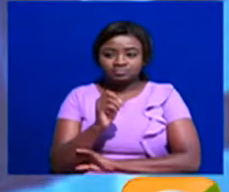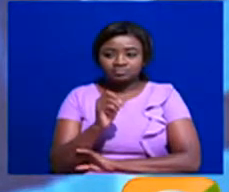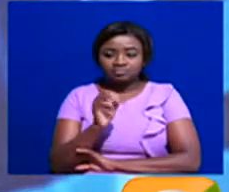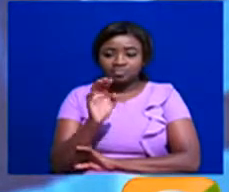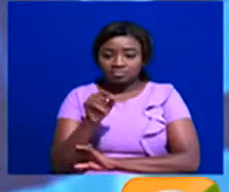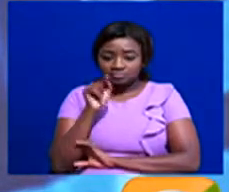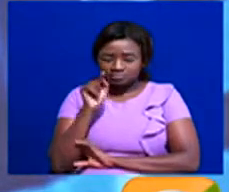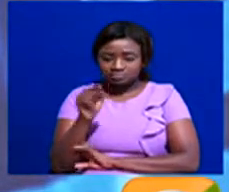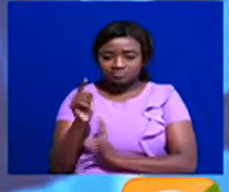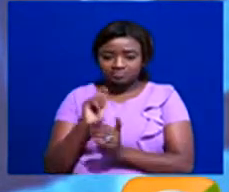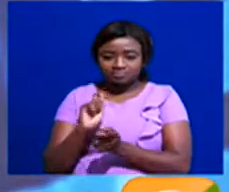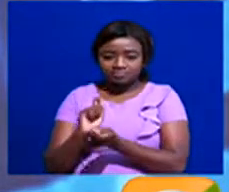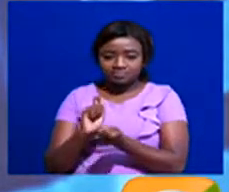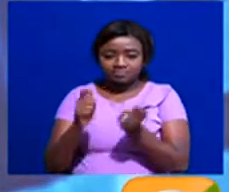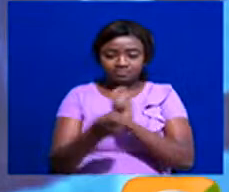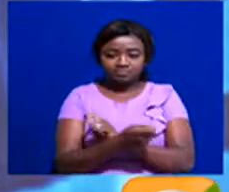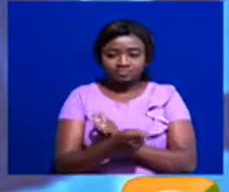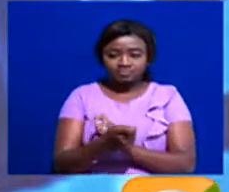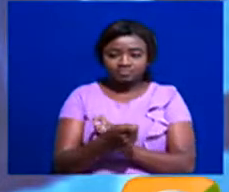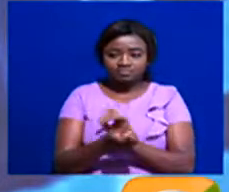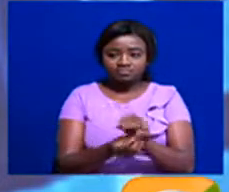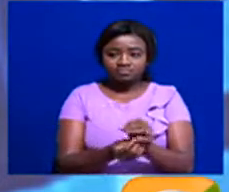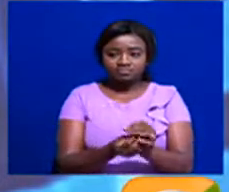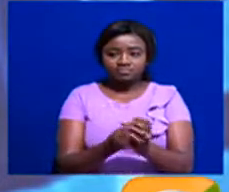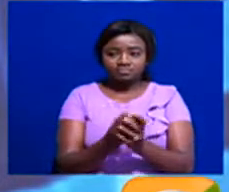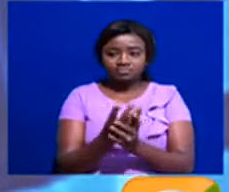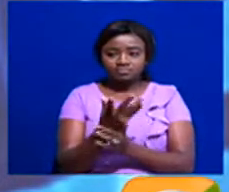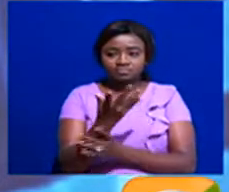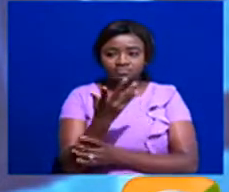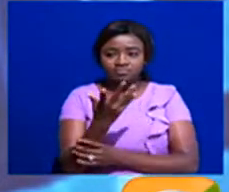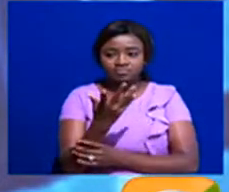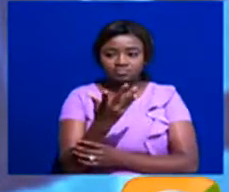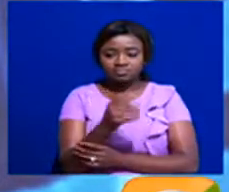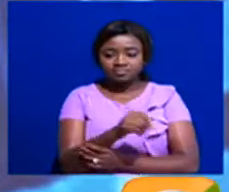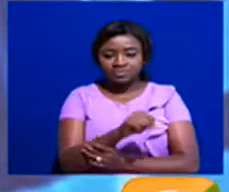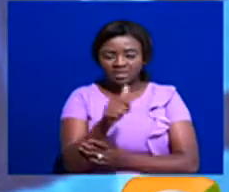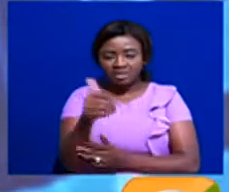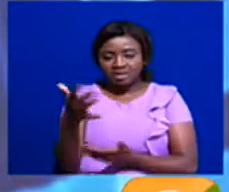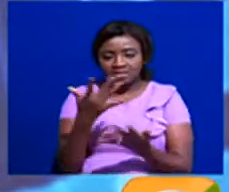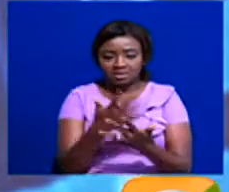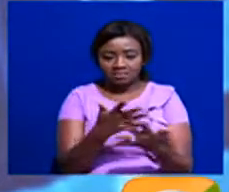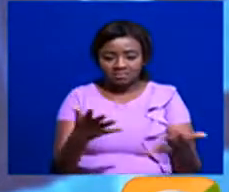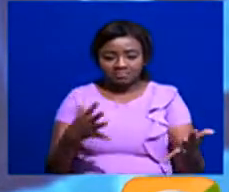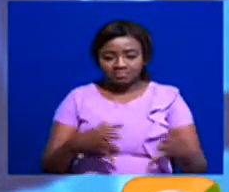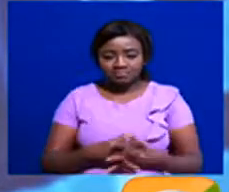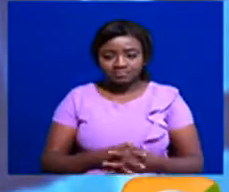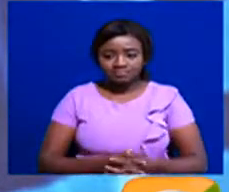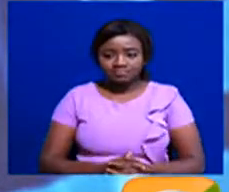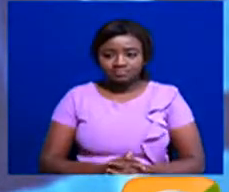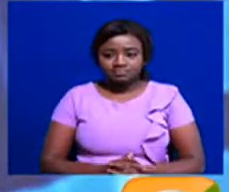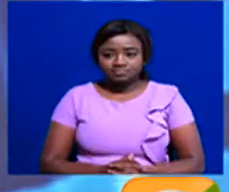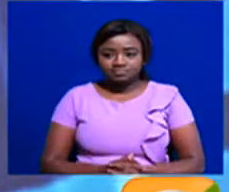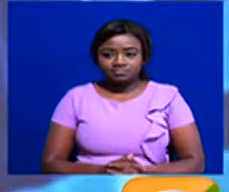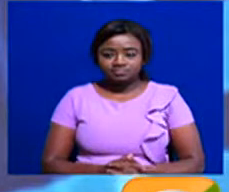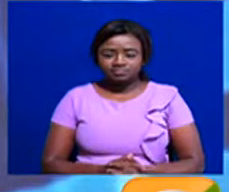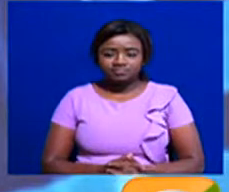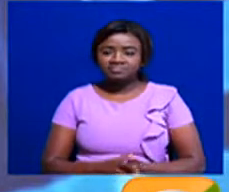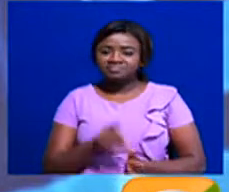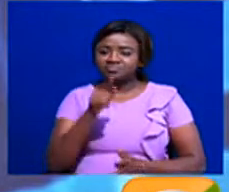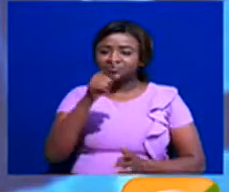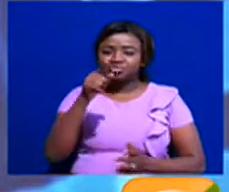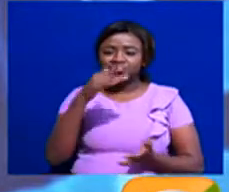tobacco to growing other crops, especially the nyota beans. What made you